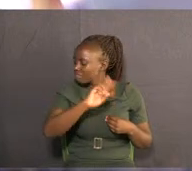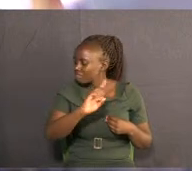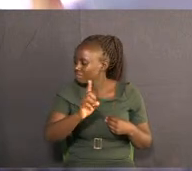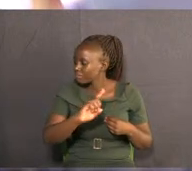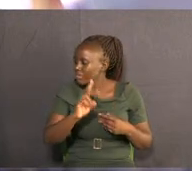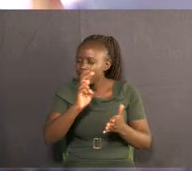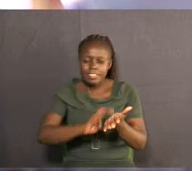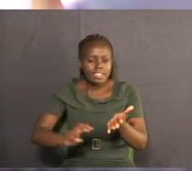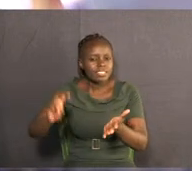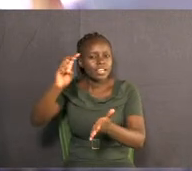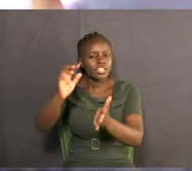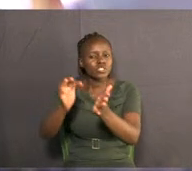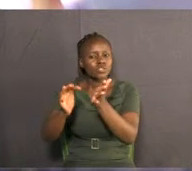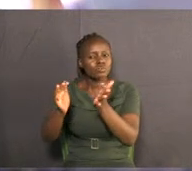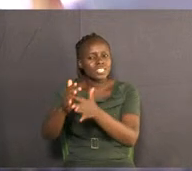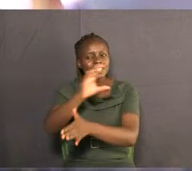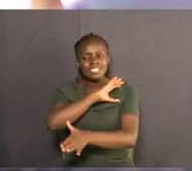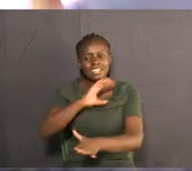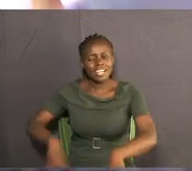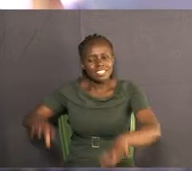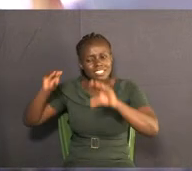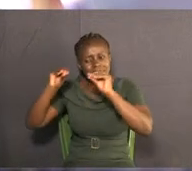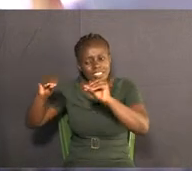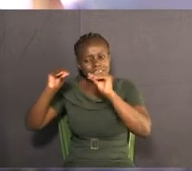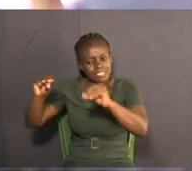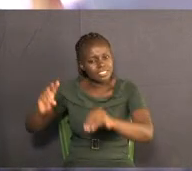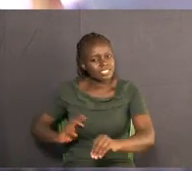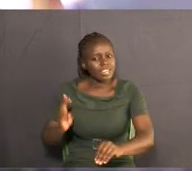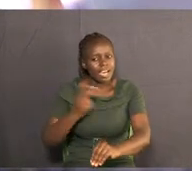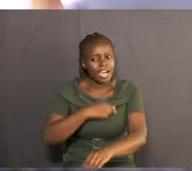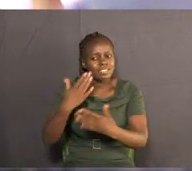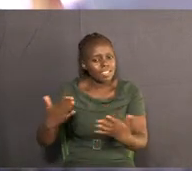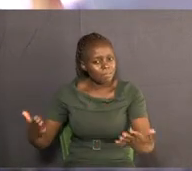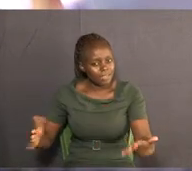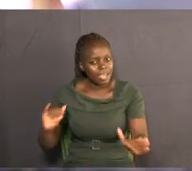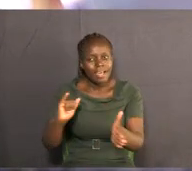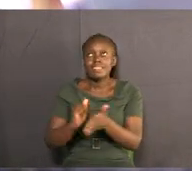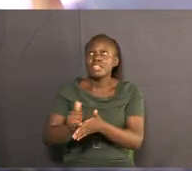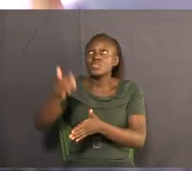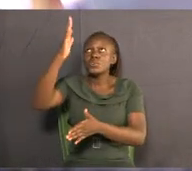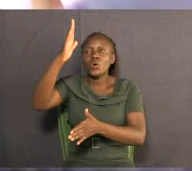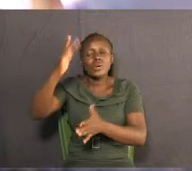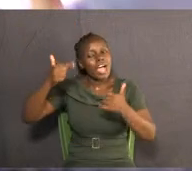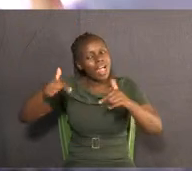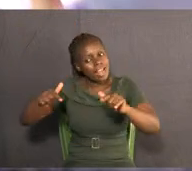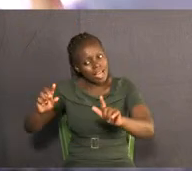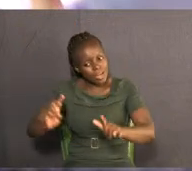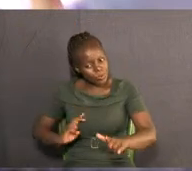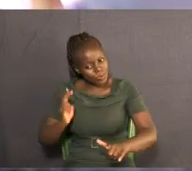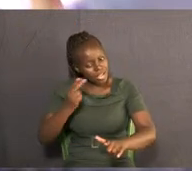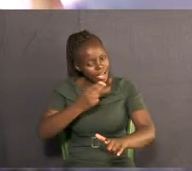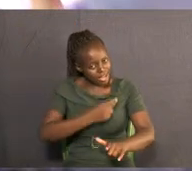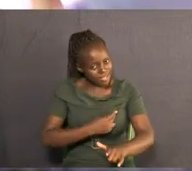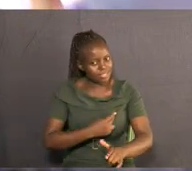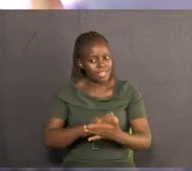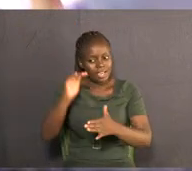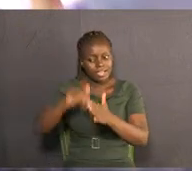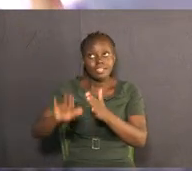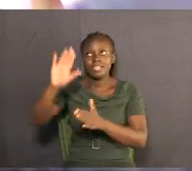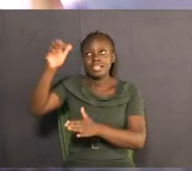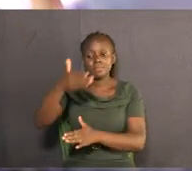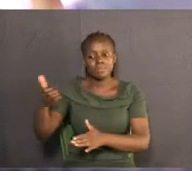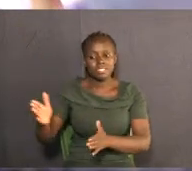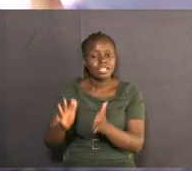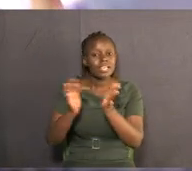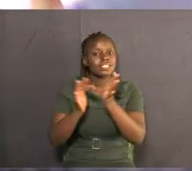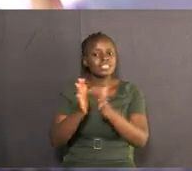teaching us something else, that he has allowed us in his presence. Jesus Christ has made us right with his Father, who is